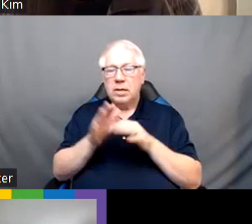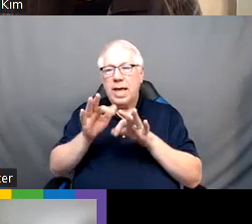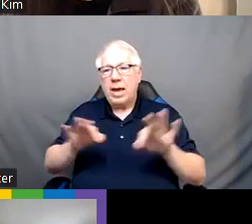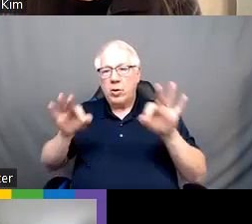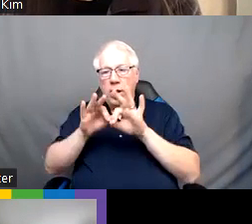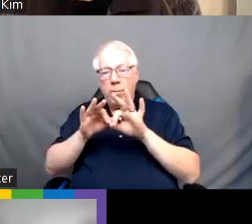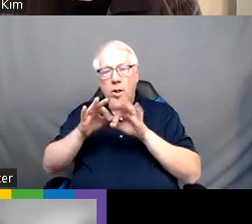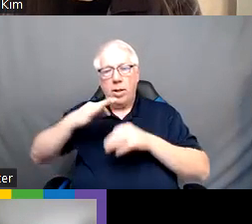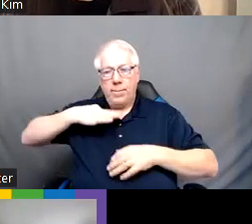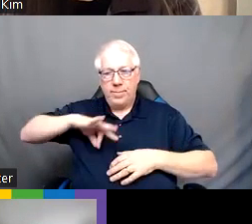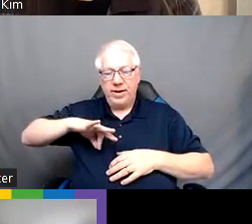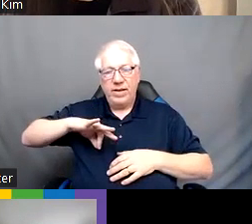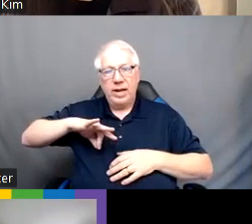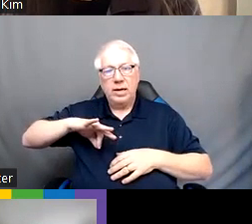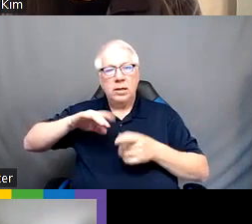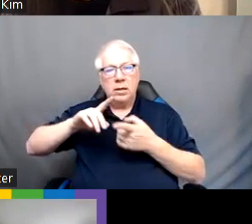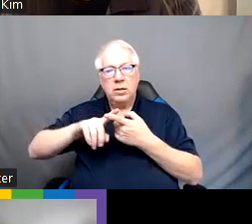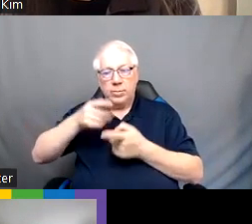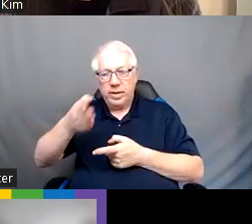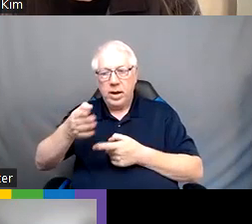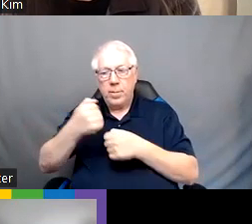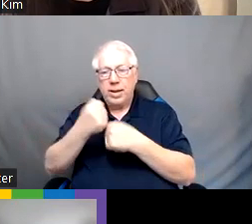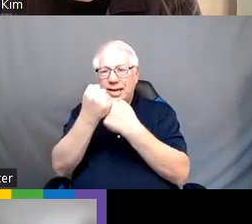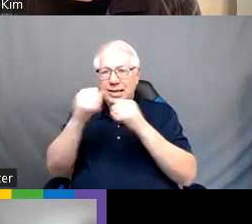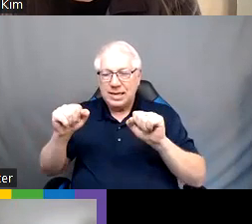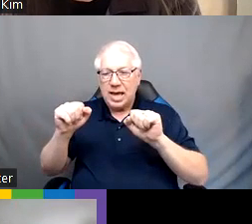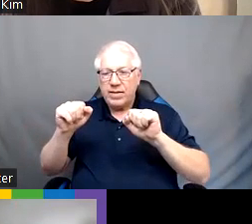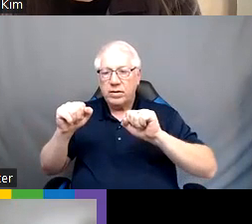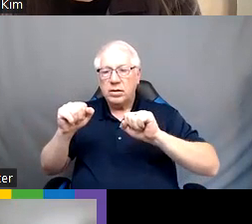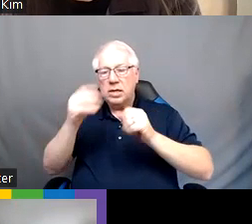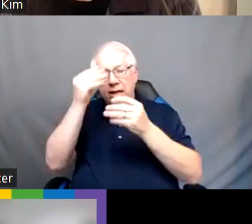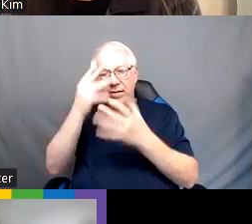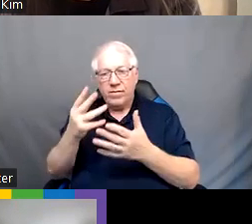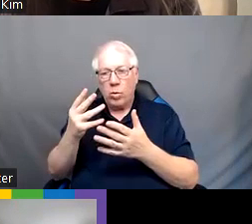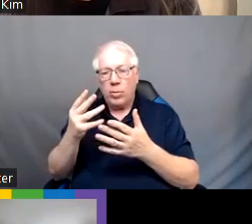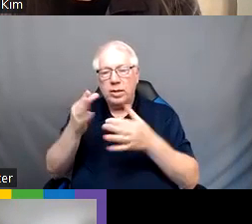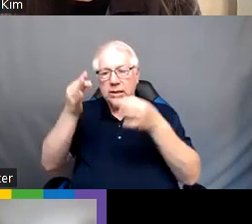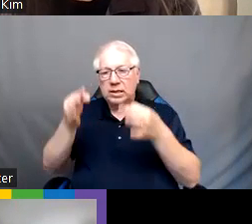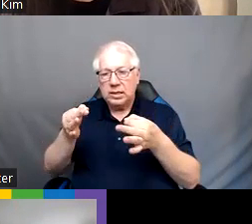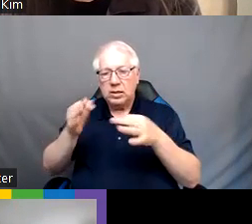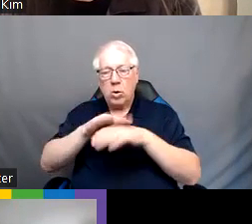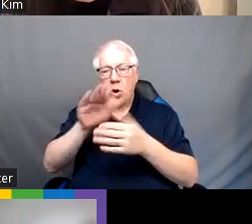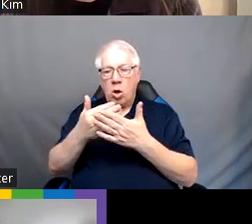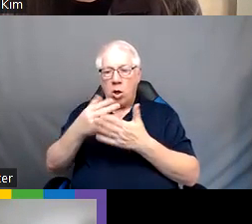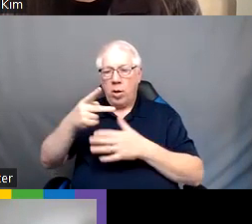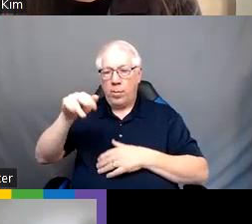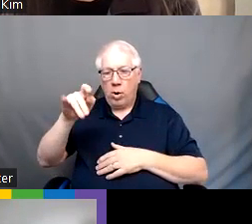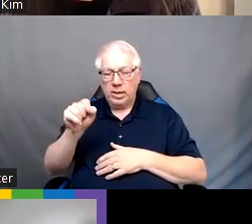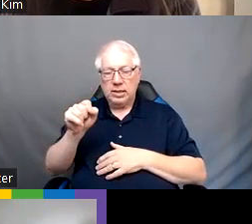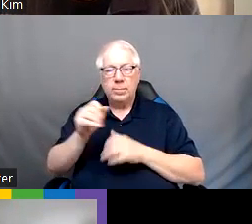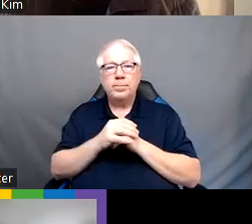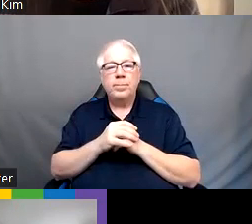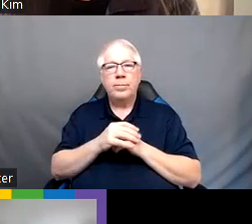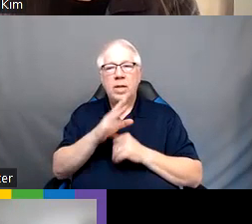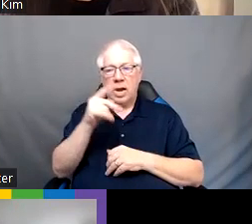benefit to being there and to making it a safe and informed decision on all parties. And